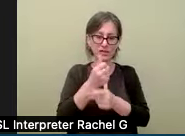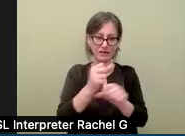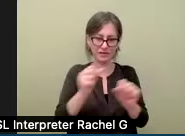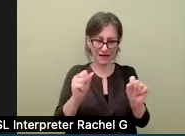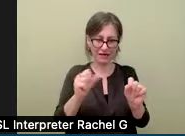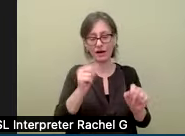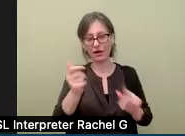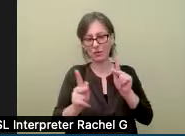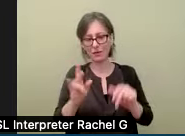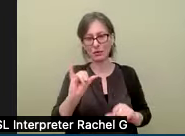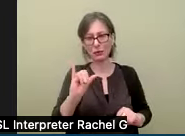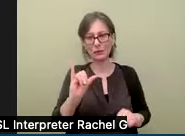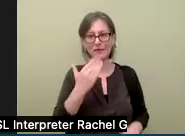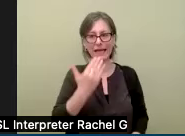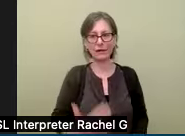Thank you.